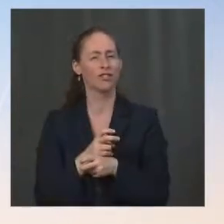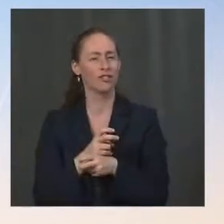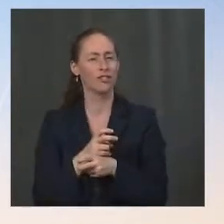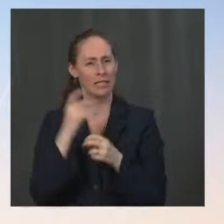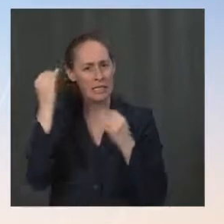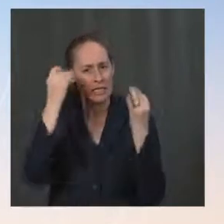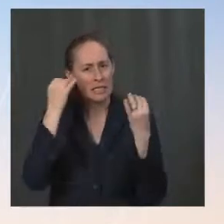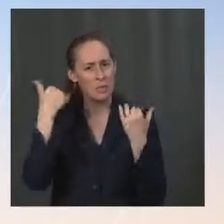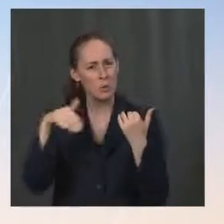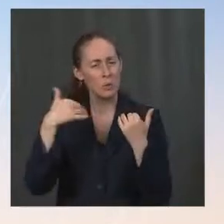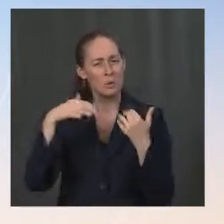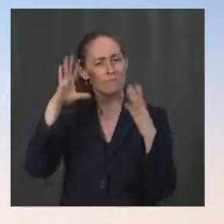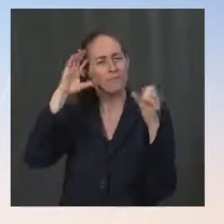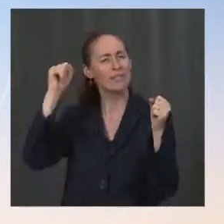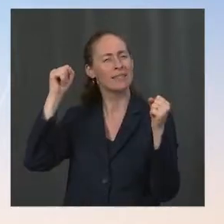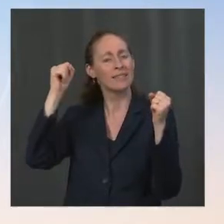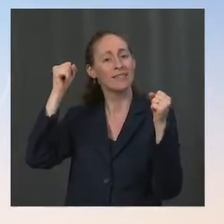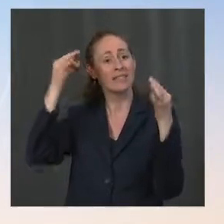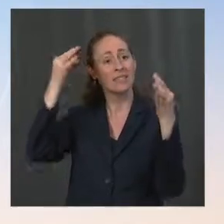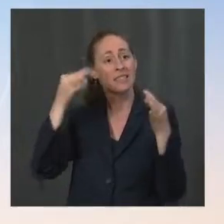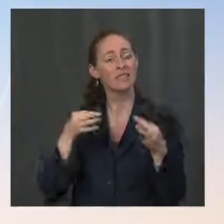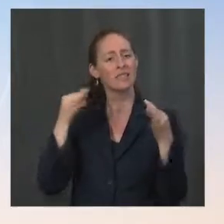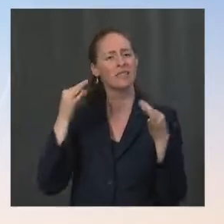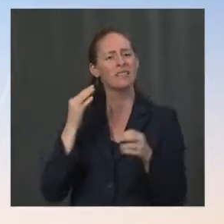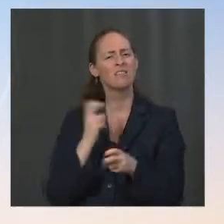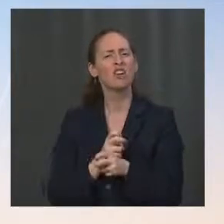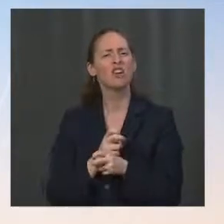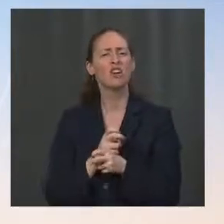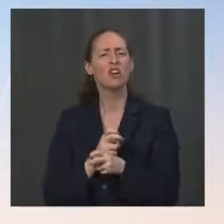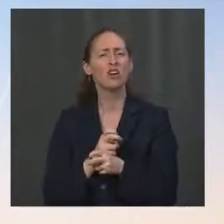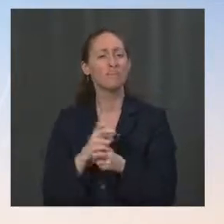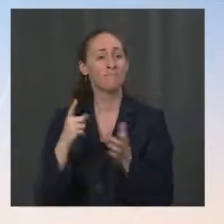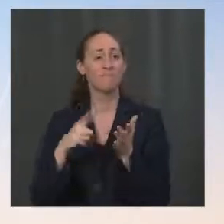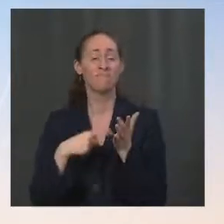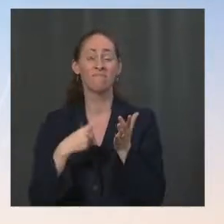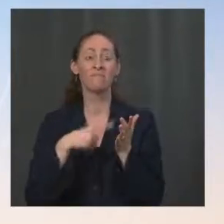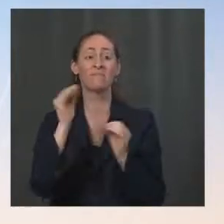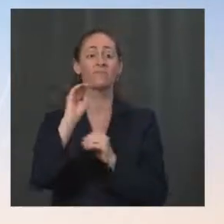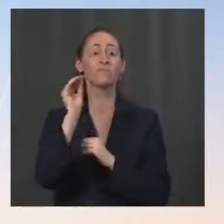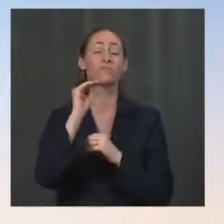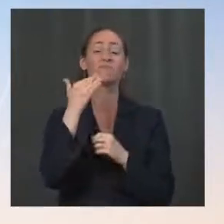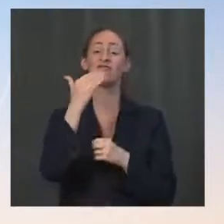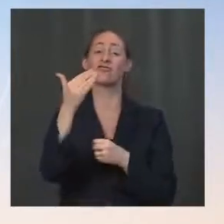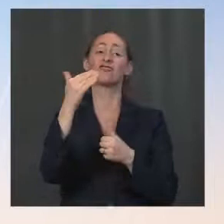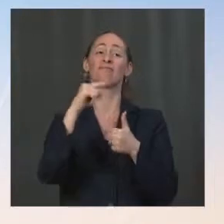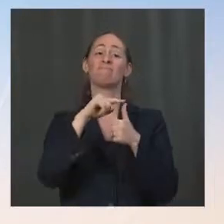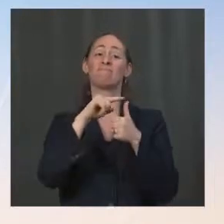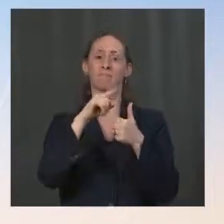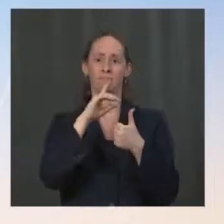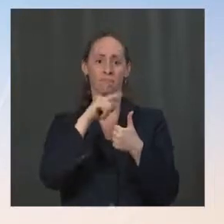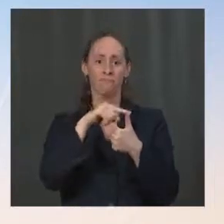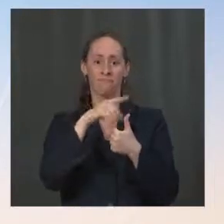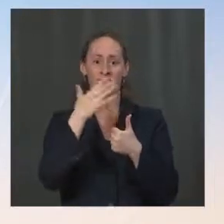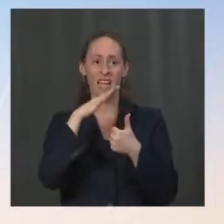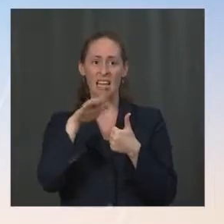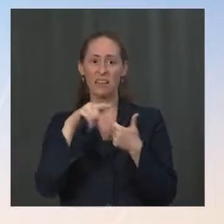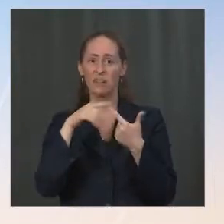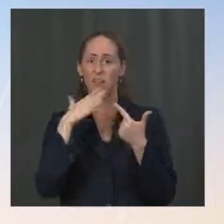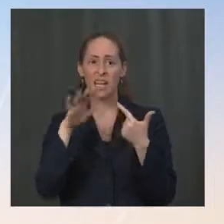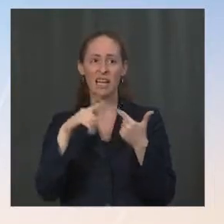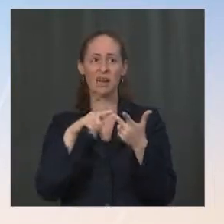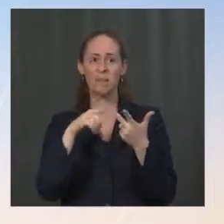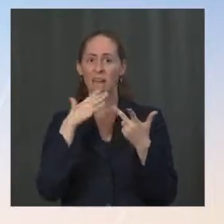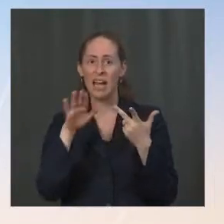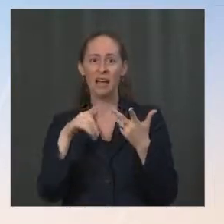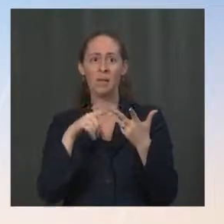among difficult options, right? These were the options. You send tens of thousands of more troops in Afghanistan to potentially